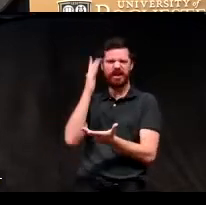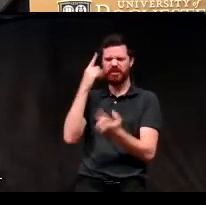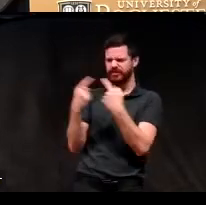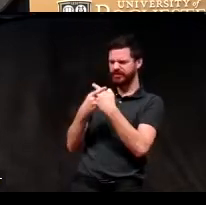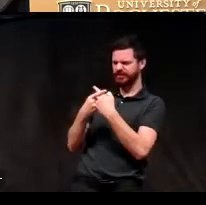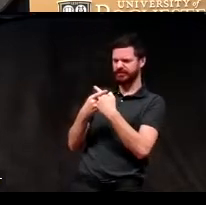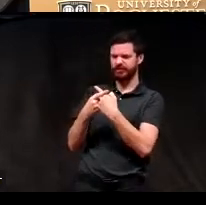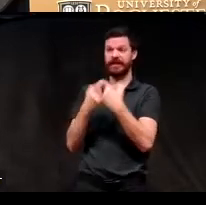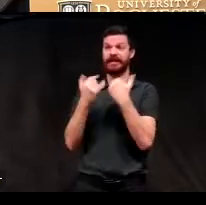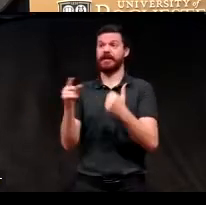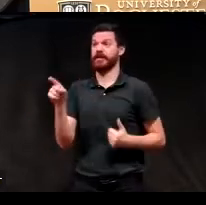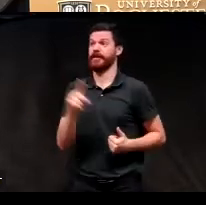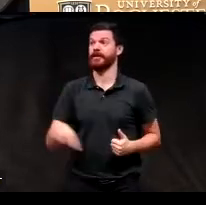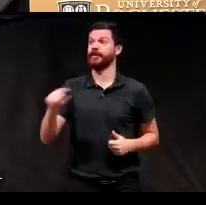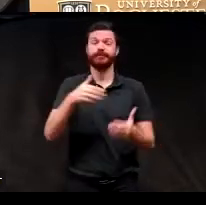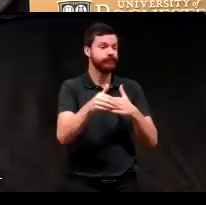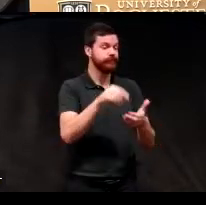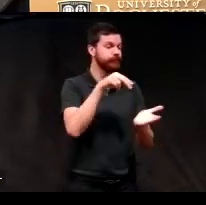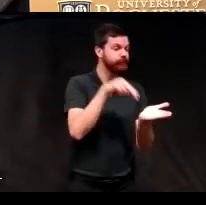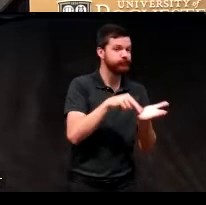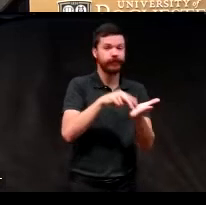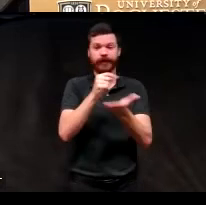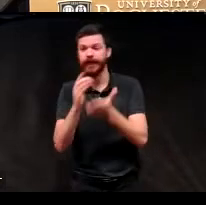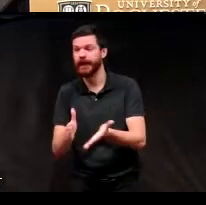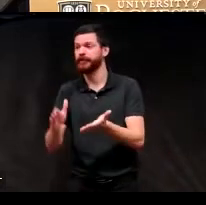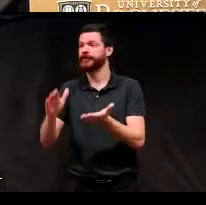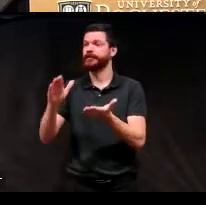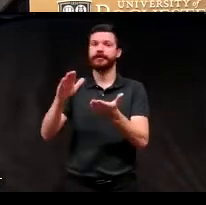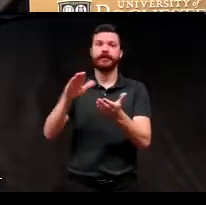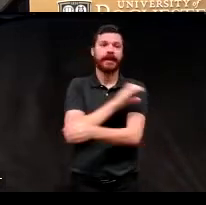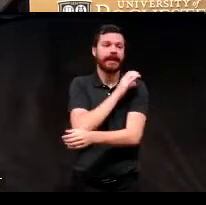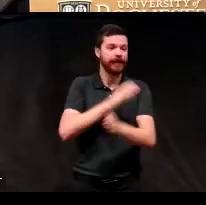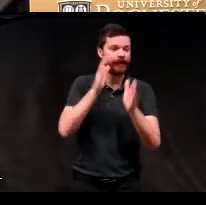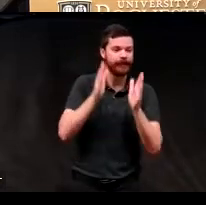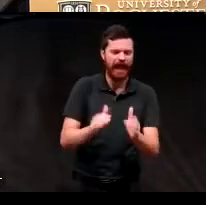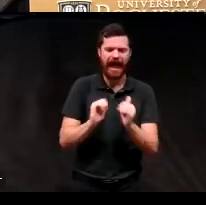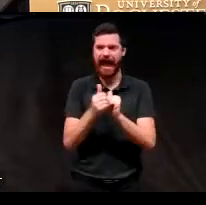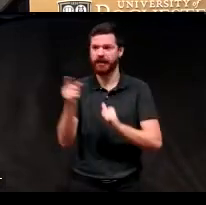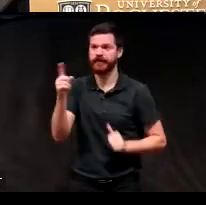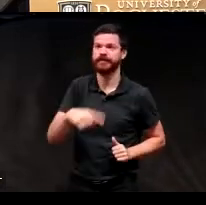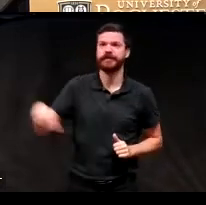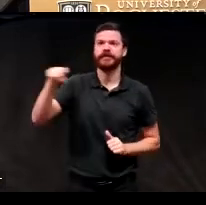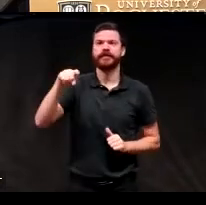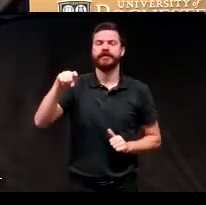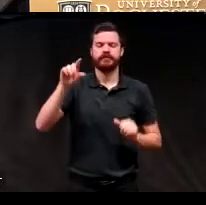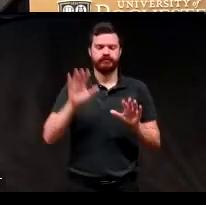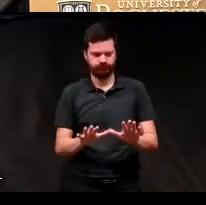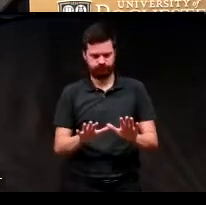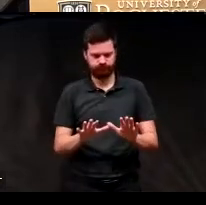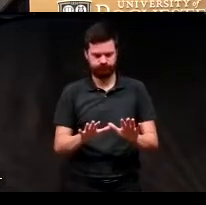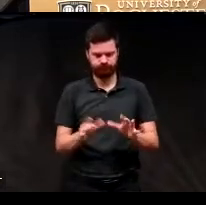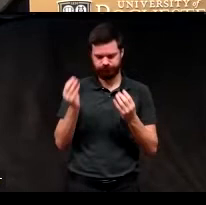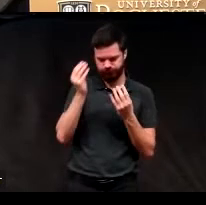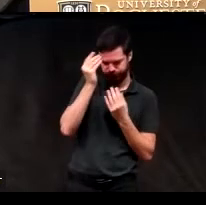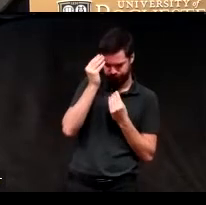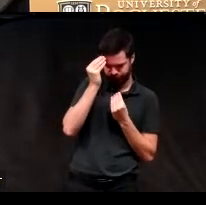as a clinician, therapist, nurse, whatever your discipline is, take a reflective, mentalizing stance vis-a-vis the